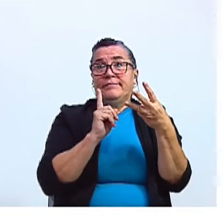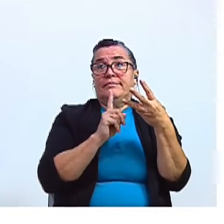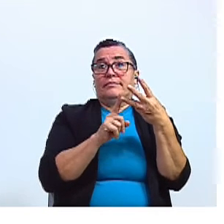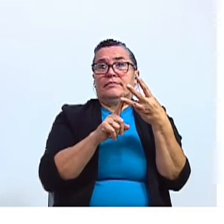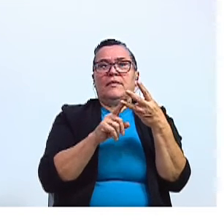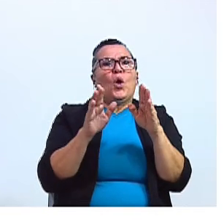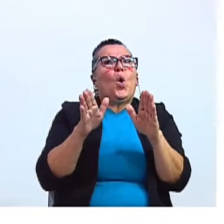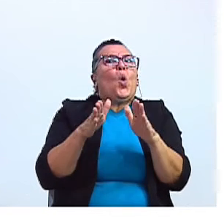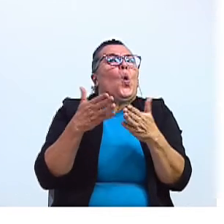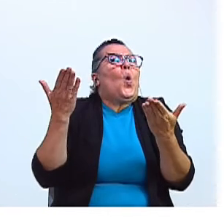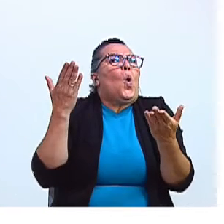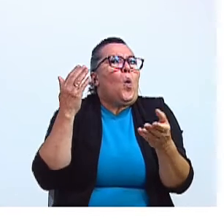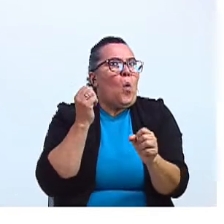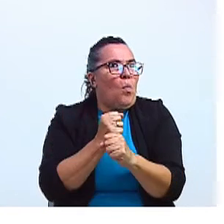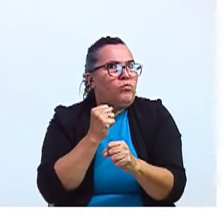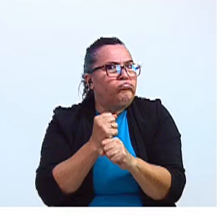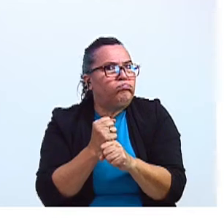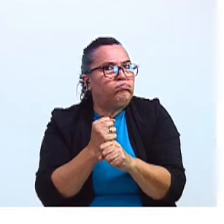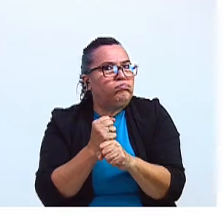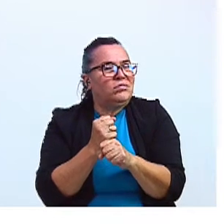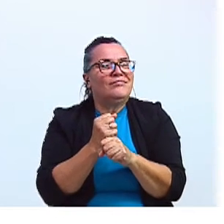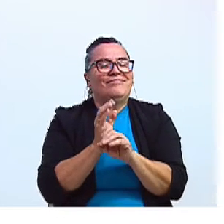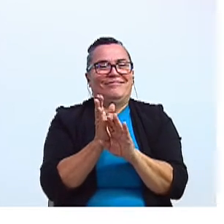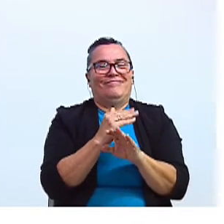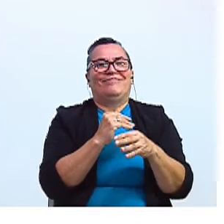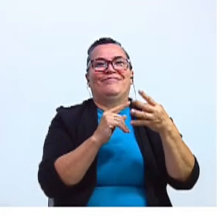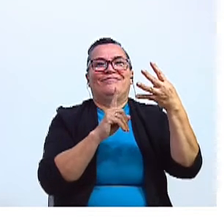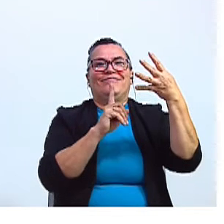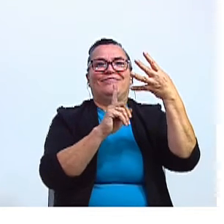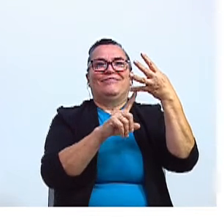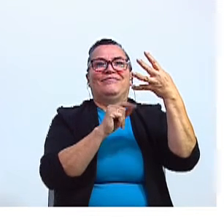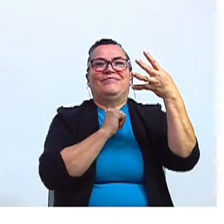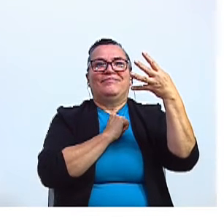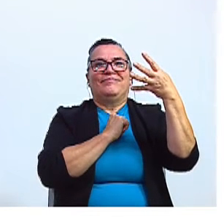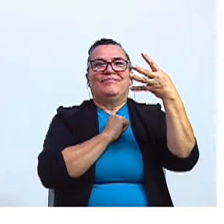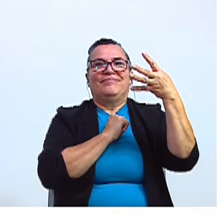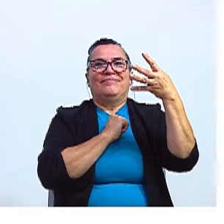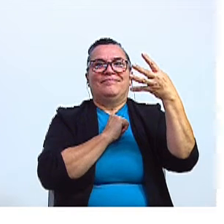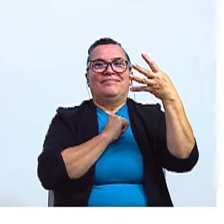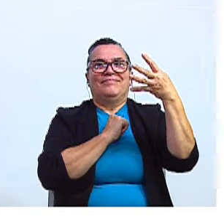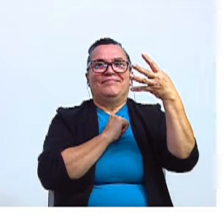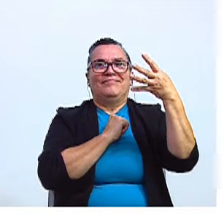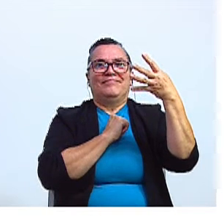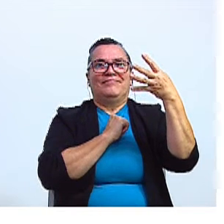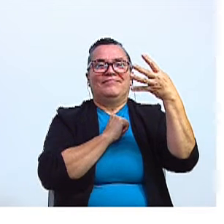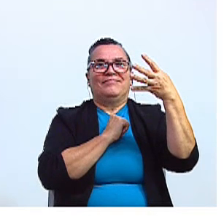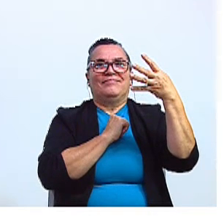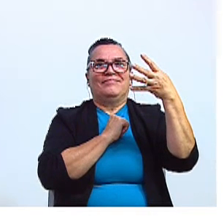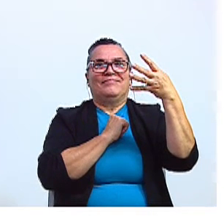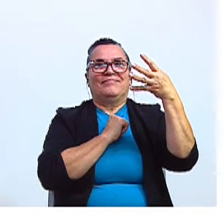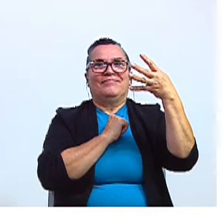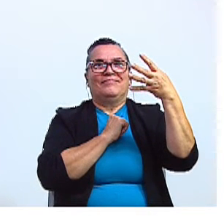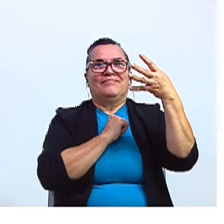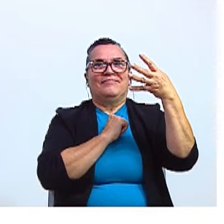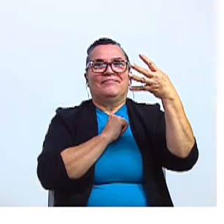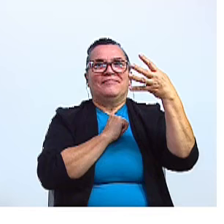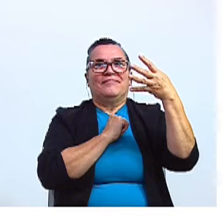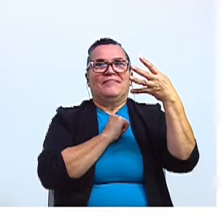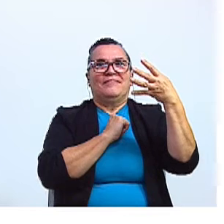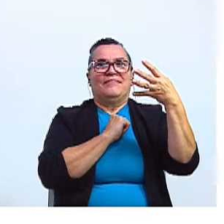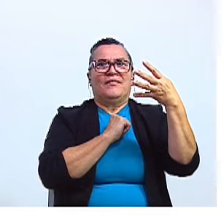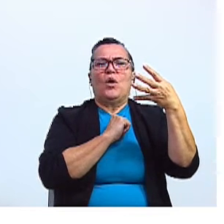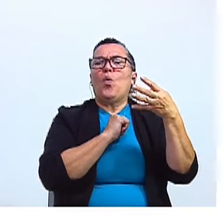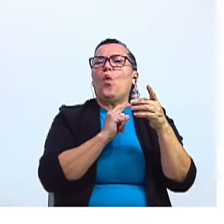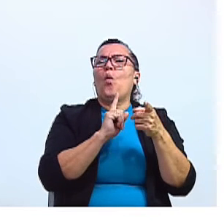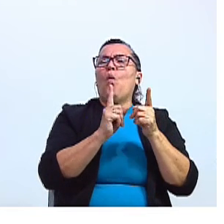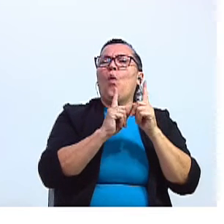How does it work? Next question, please. Thank you. Question number 4. What